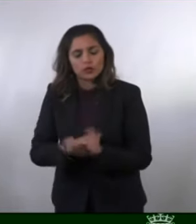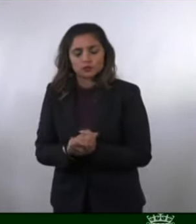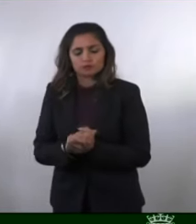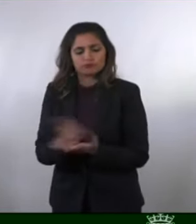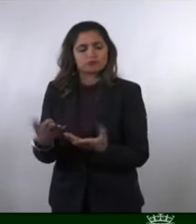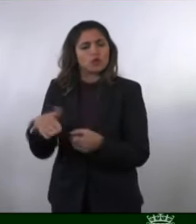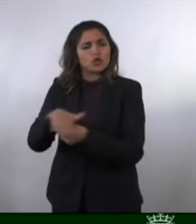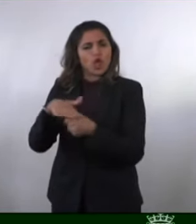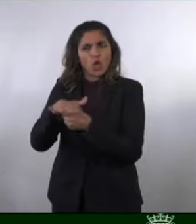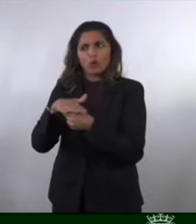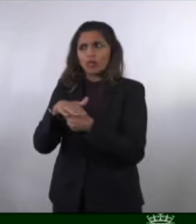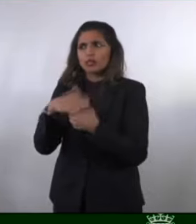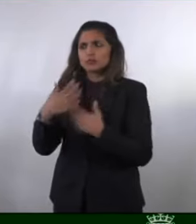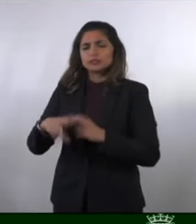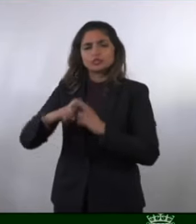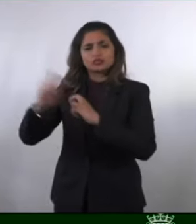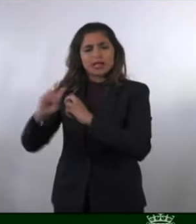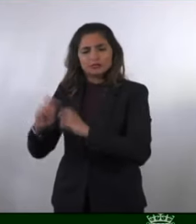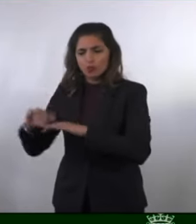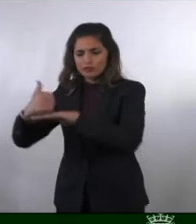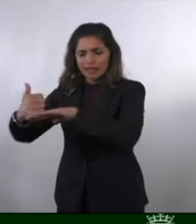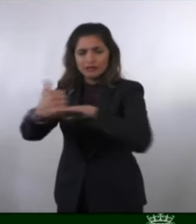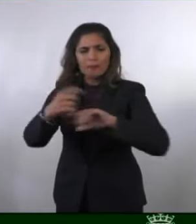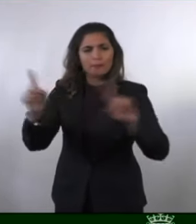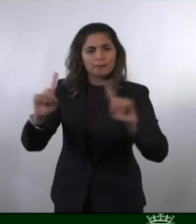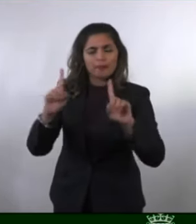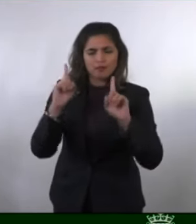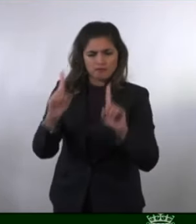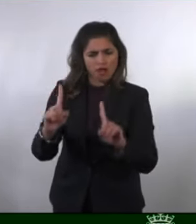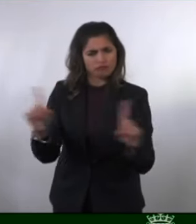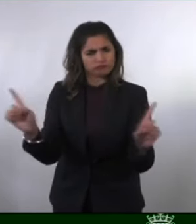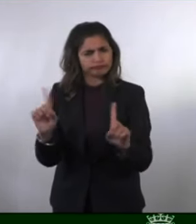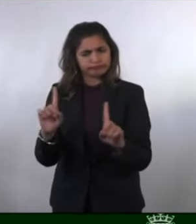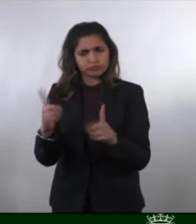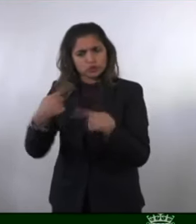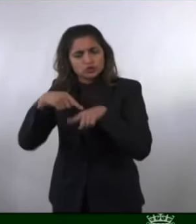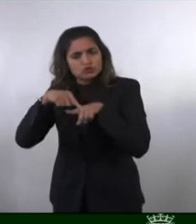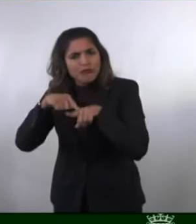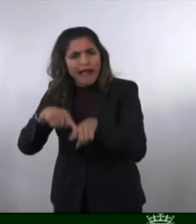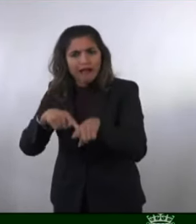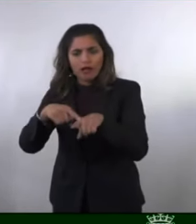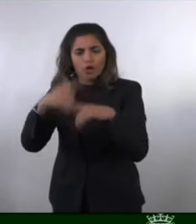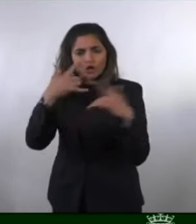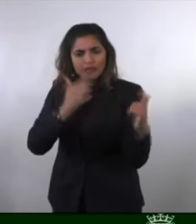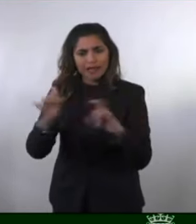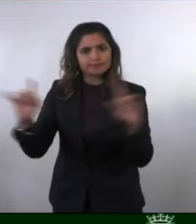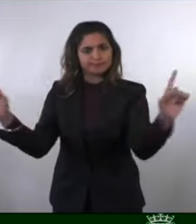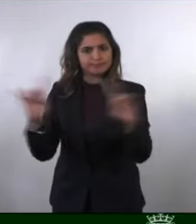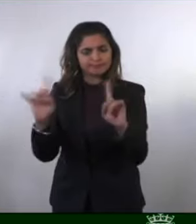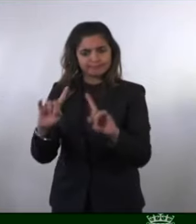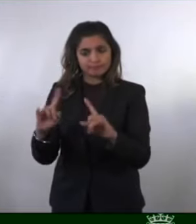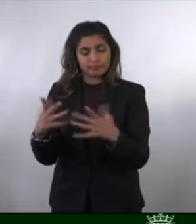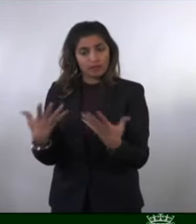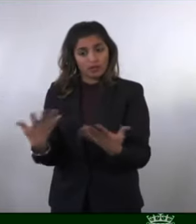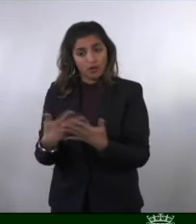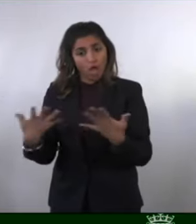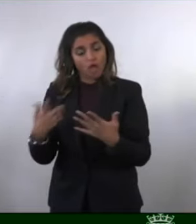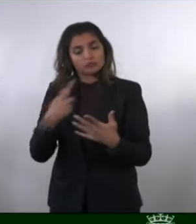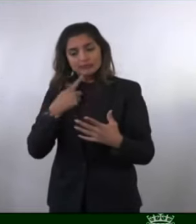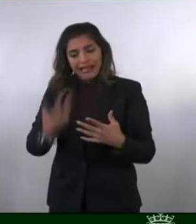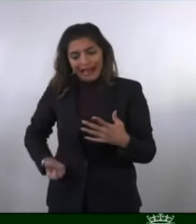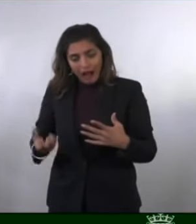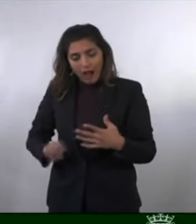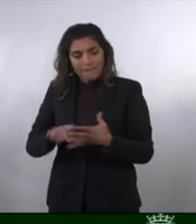but facing additional costs of local track and trace whilst losing income from taxes and